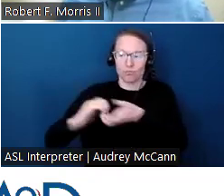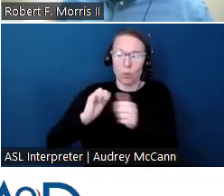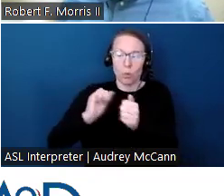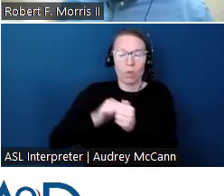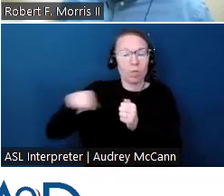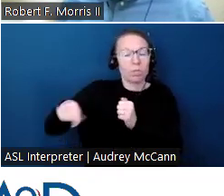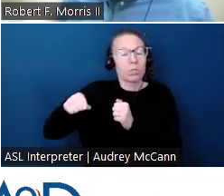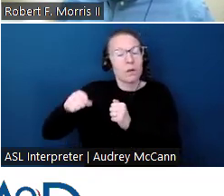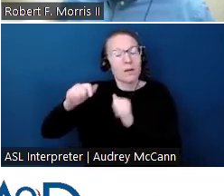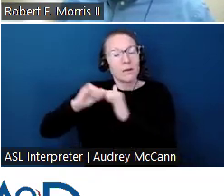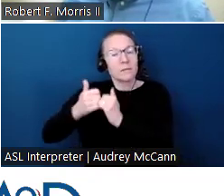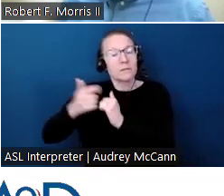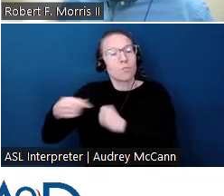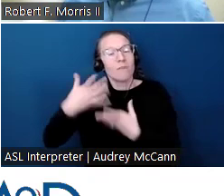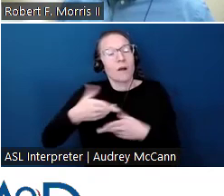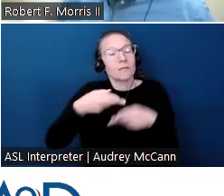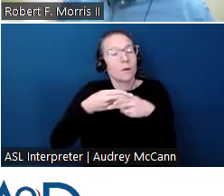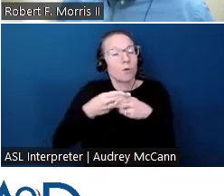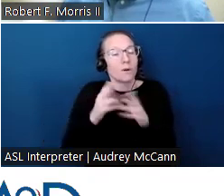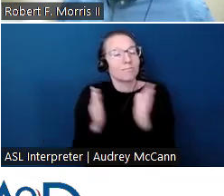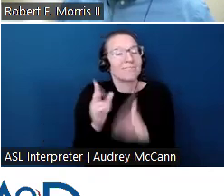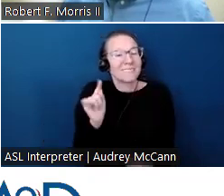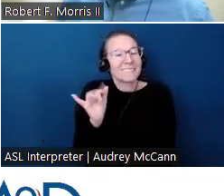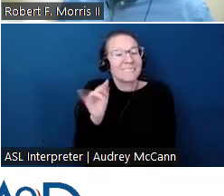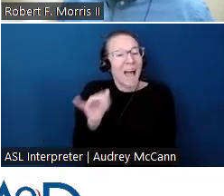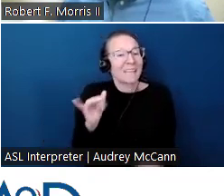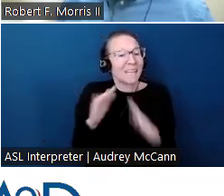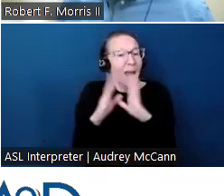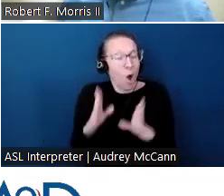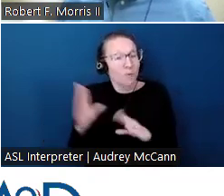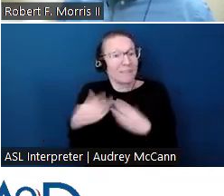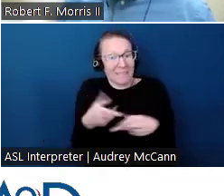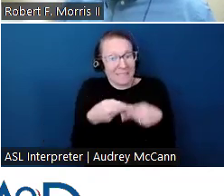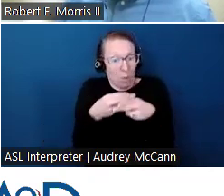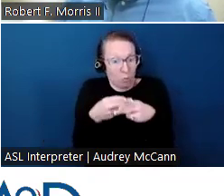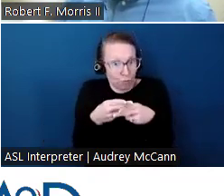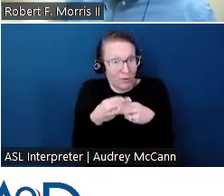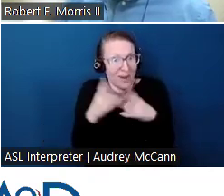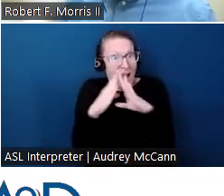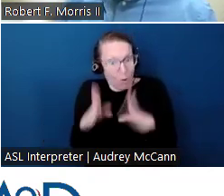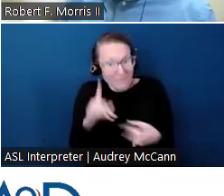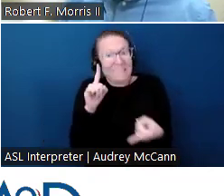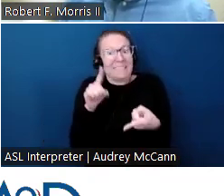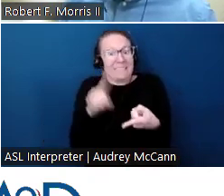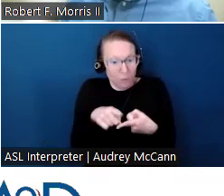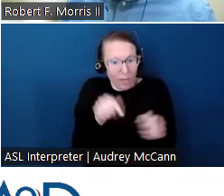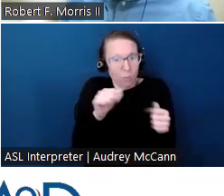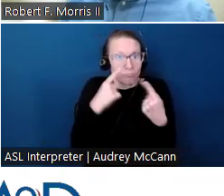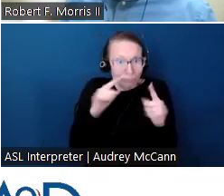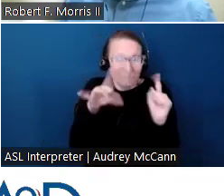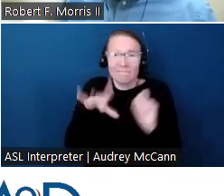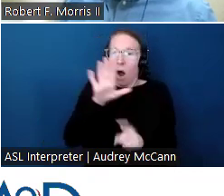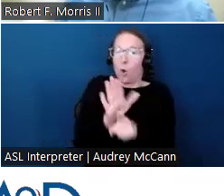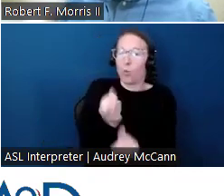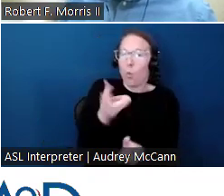house services that provide housing until they're able to find their own housing. But